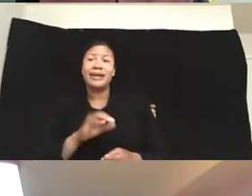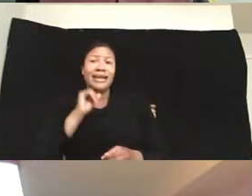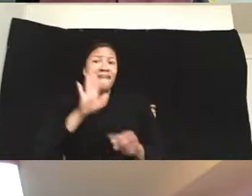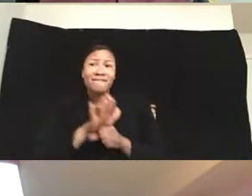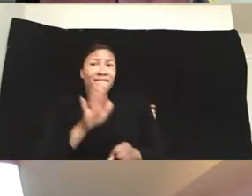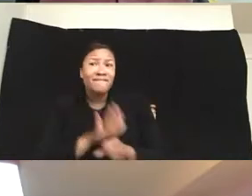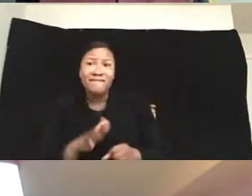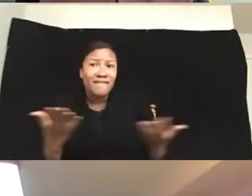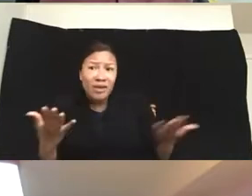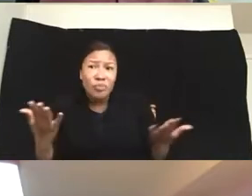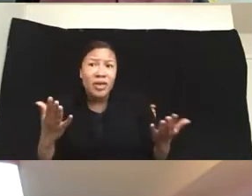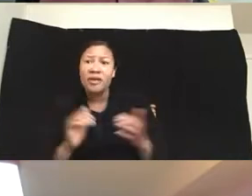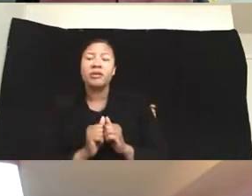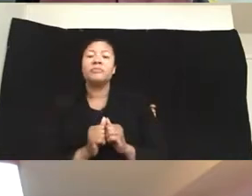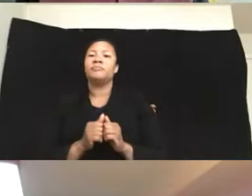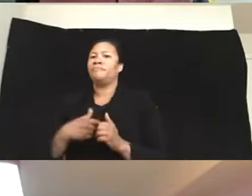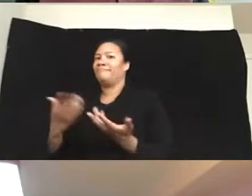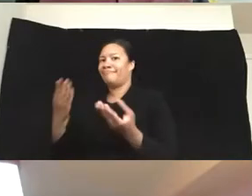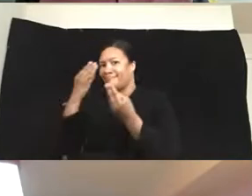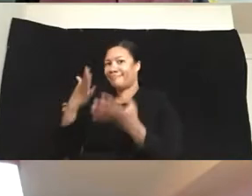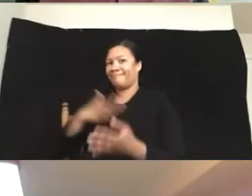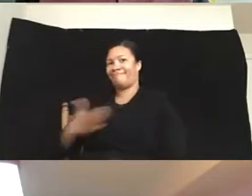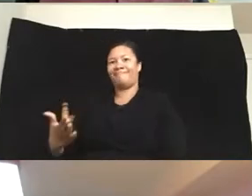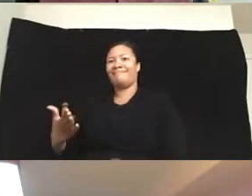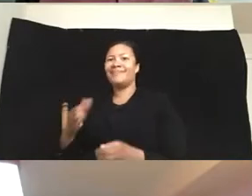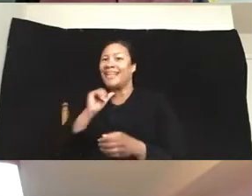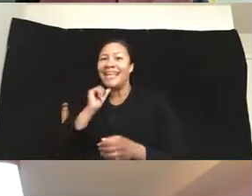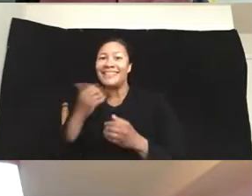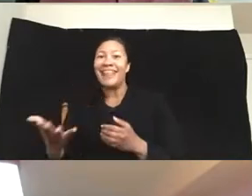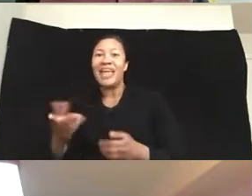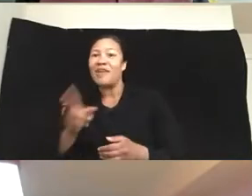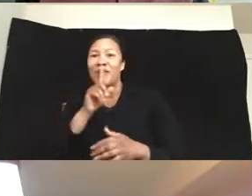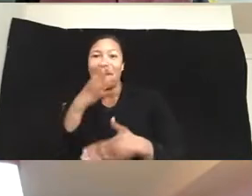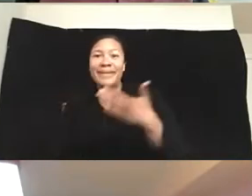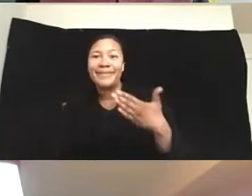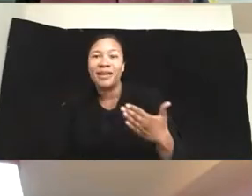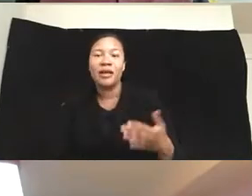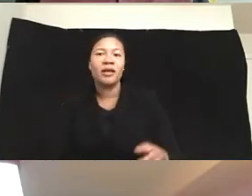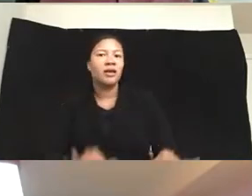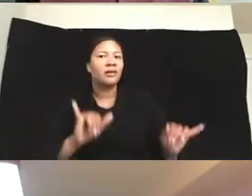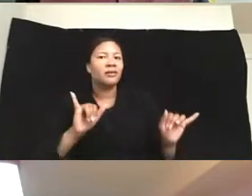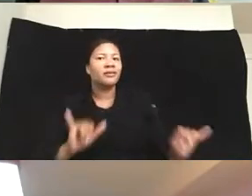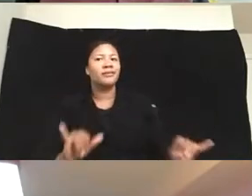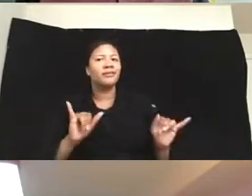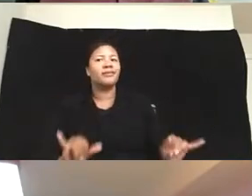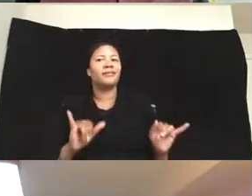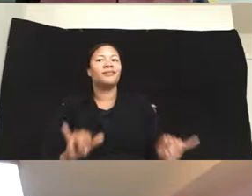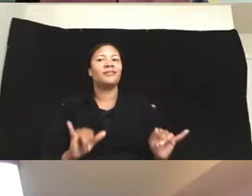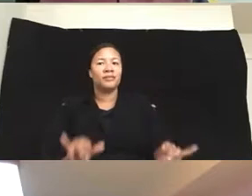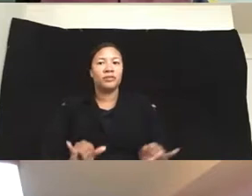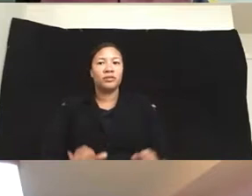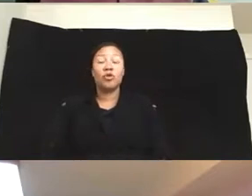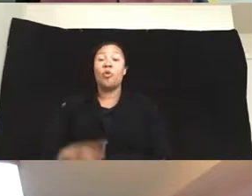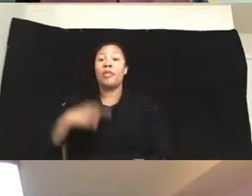it's not there. And so I think that part of this creating